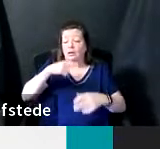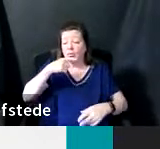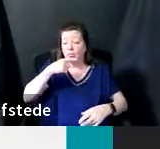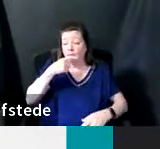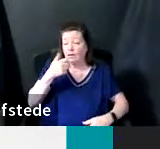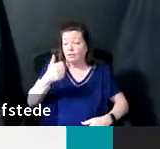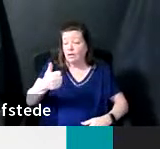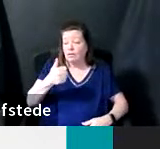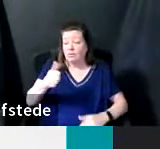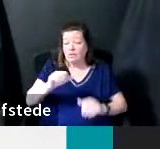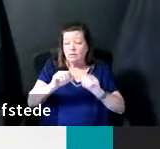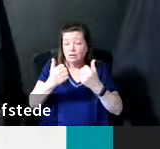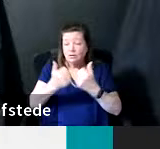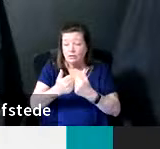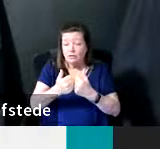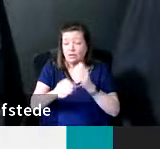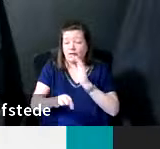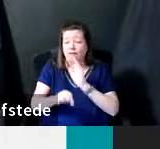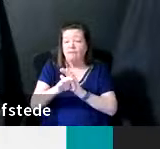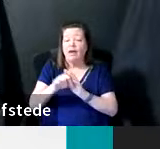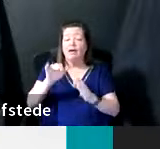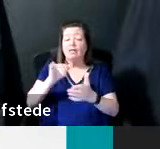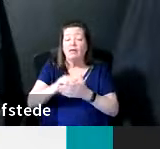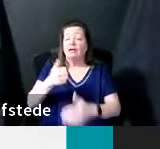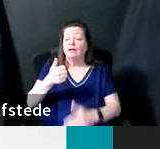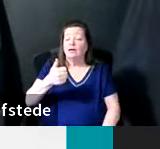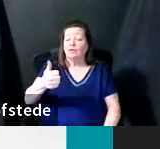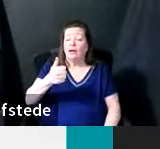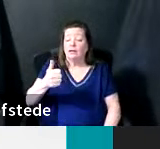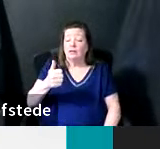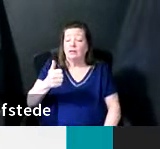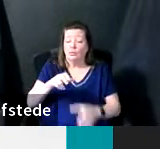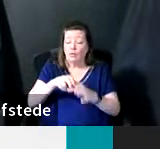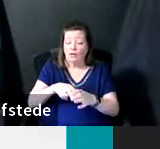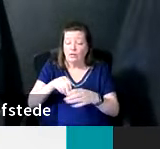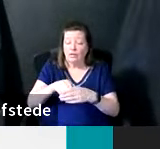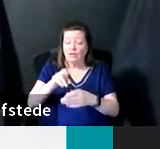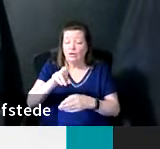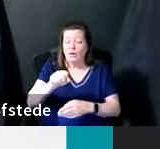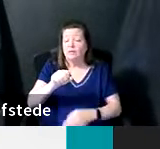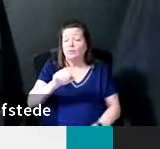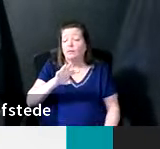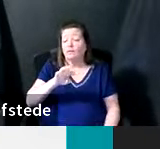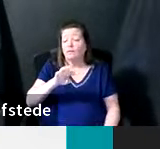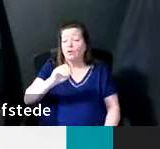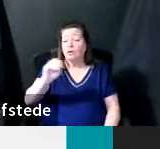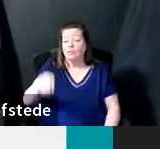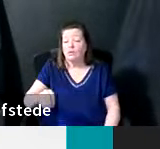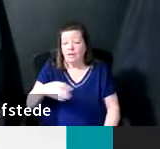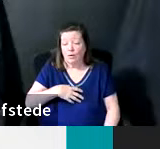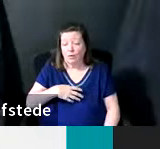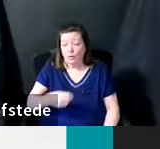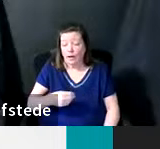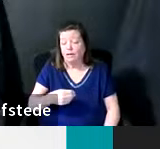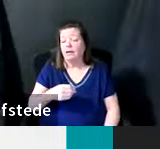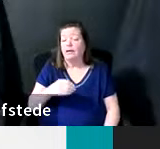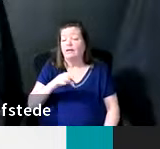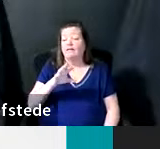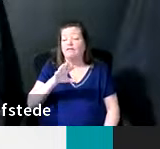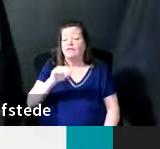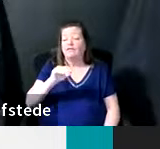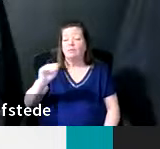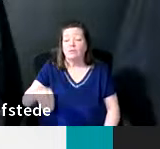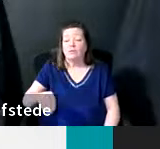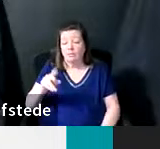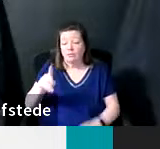Association found that transit riders in US were 40% white and 60% people of color, which